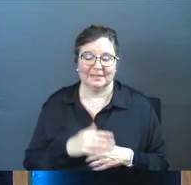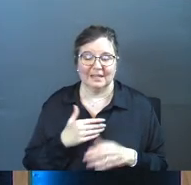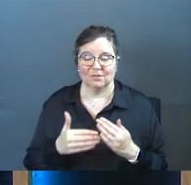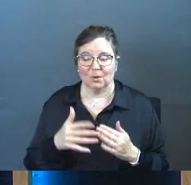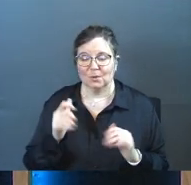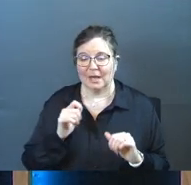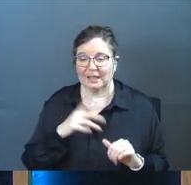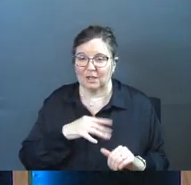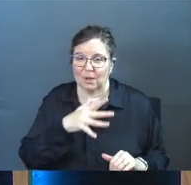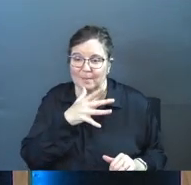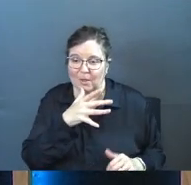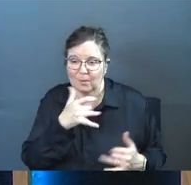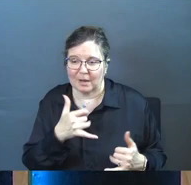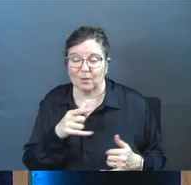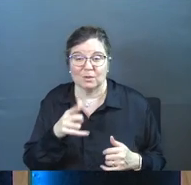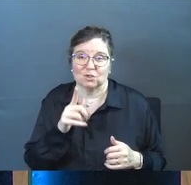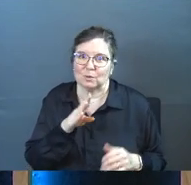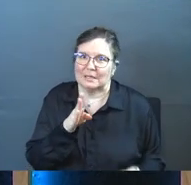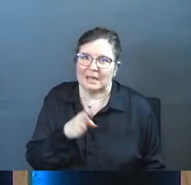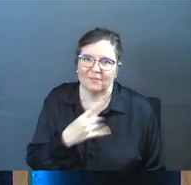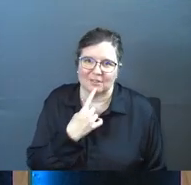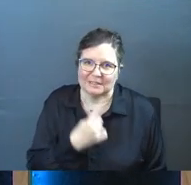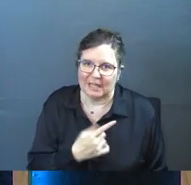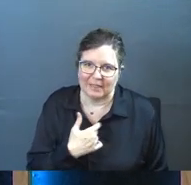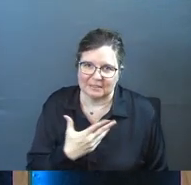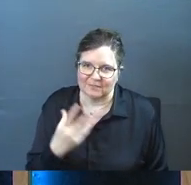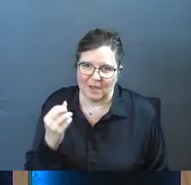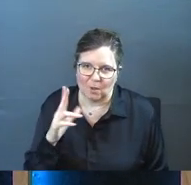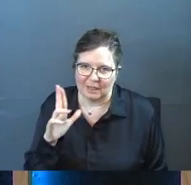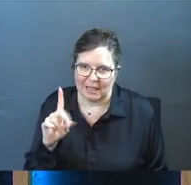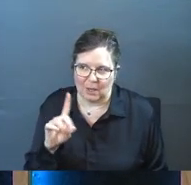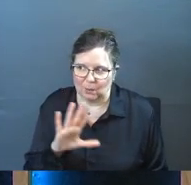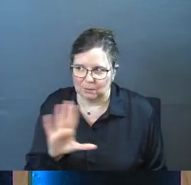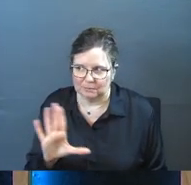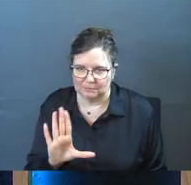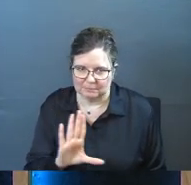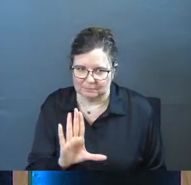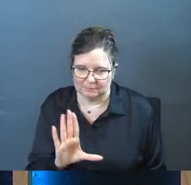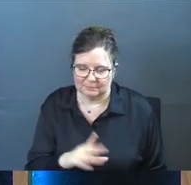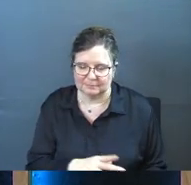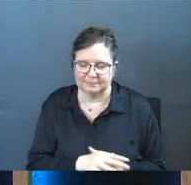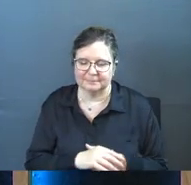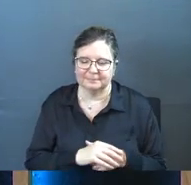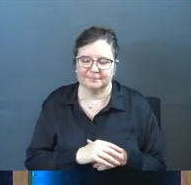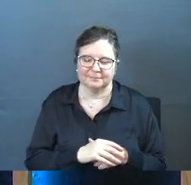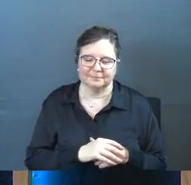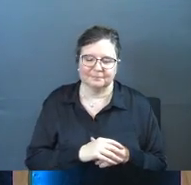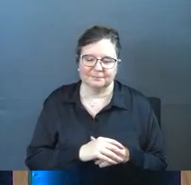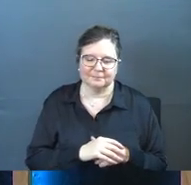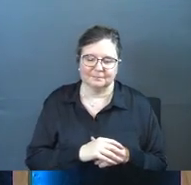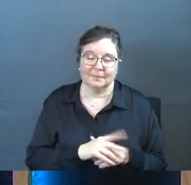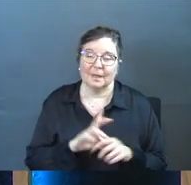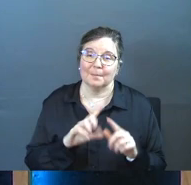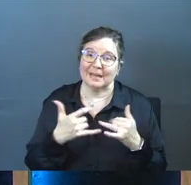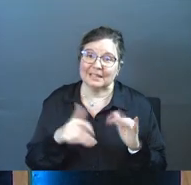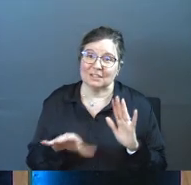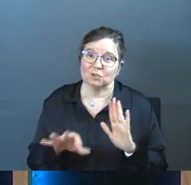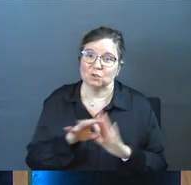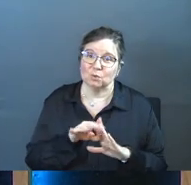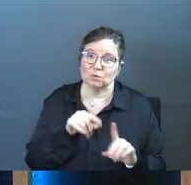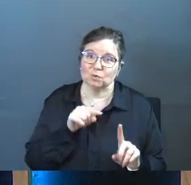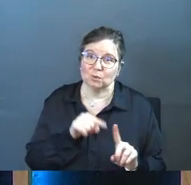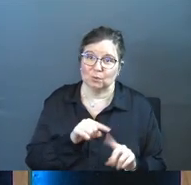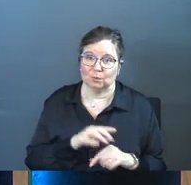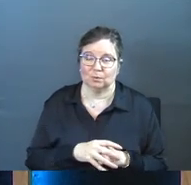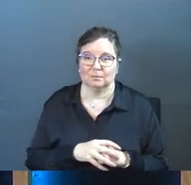even though you're acting like your mother right now, which you should never say that stuff out loud, ever, ever, ever, but I still choose